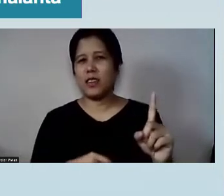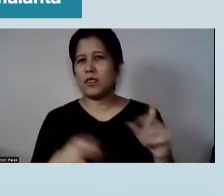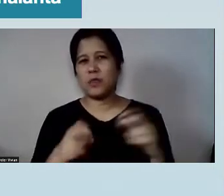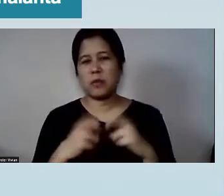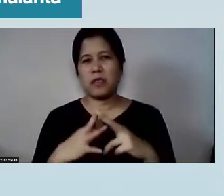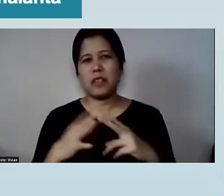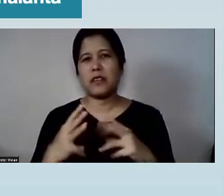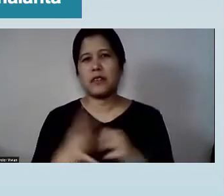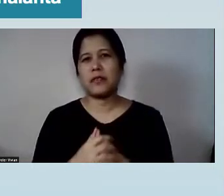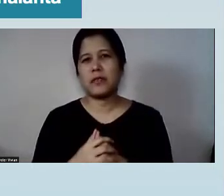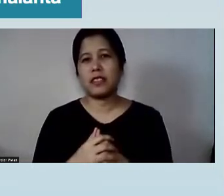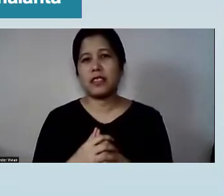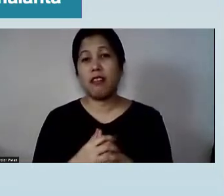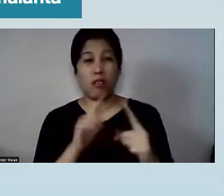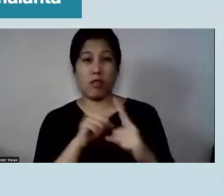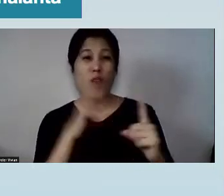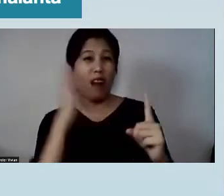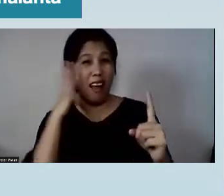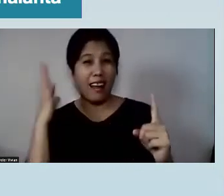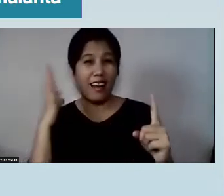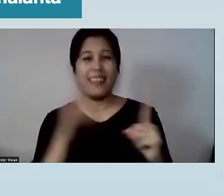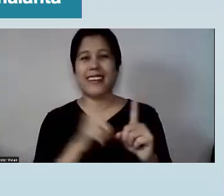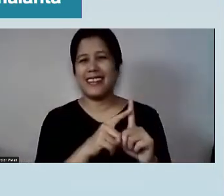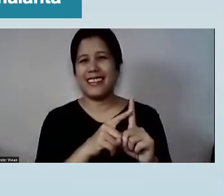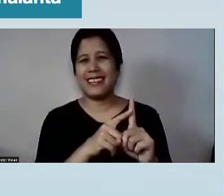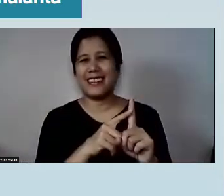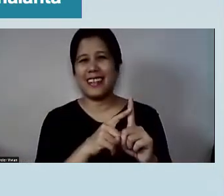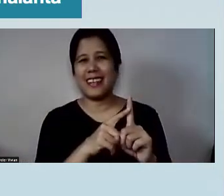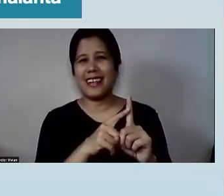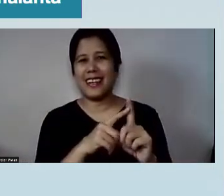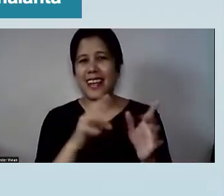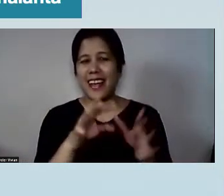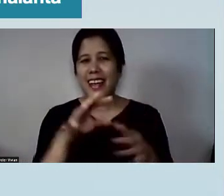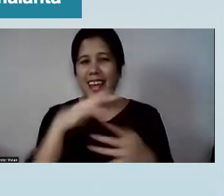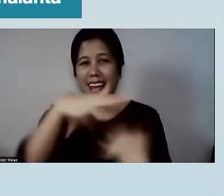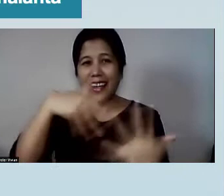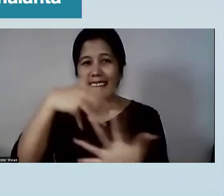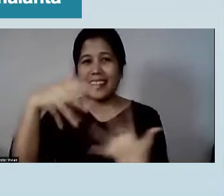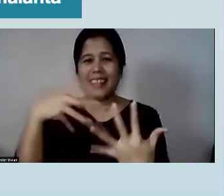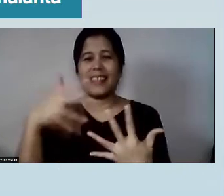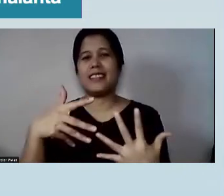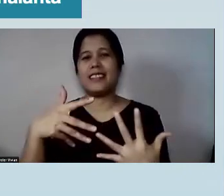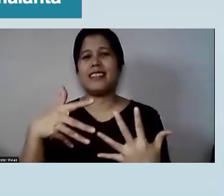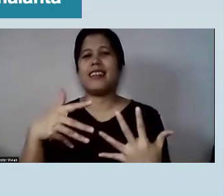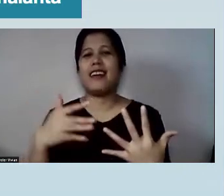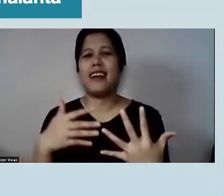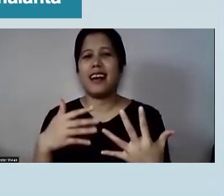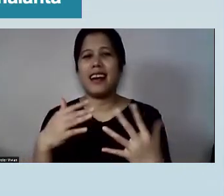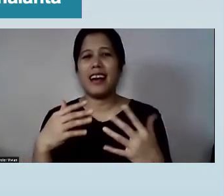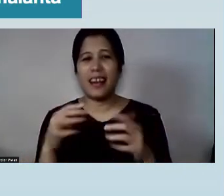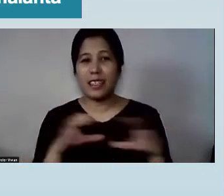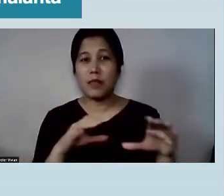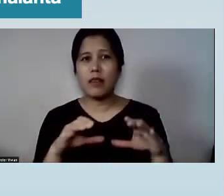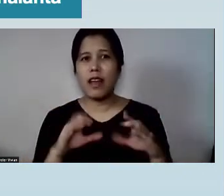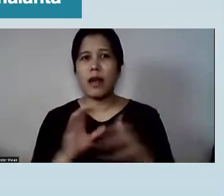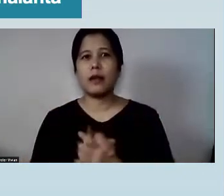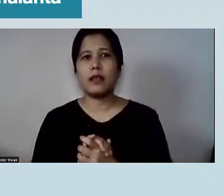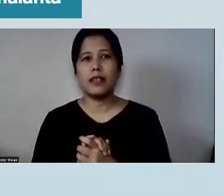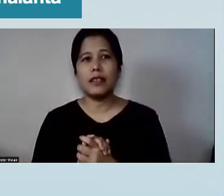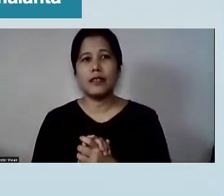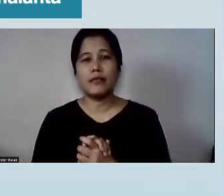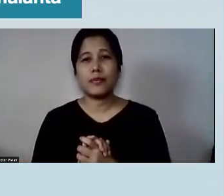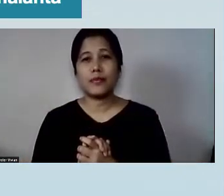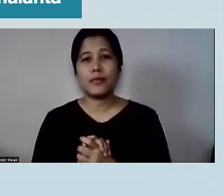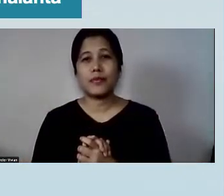that parang kuminsan you're too loud already, di ba? Engaging in activity without consideration of consequences. Oops, I did